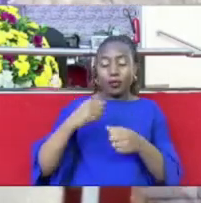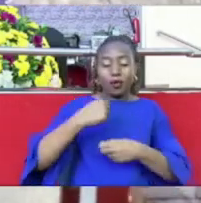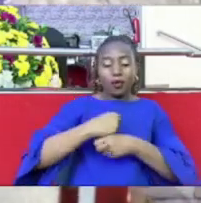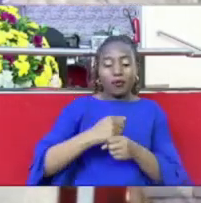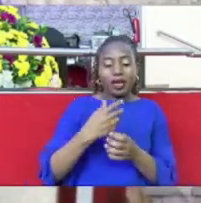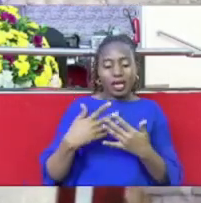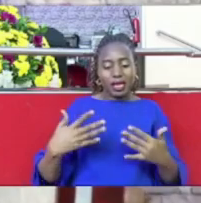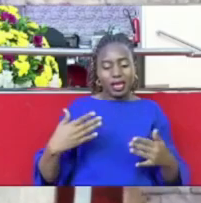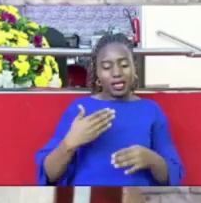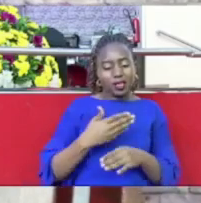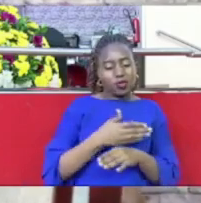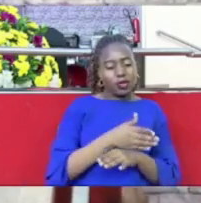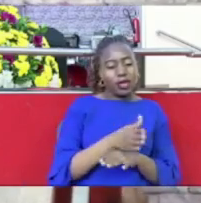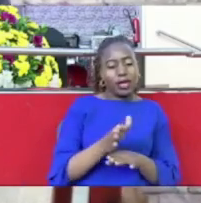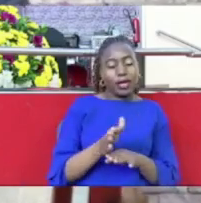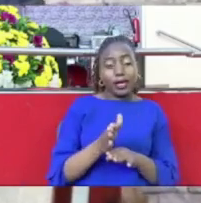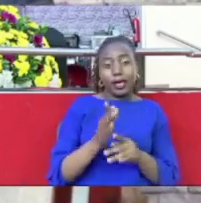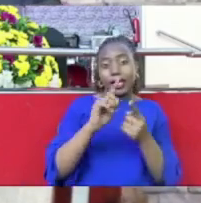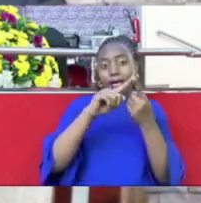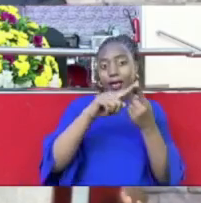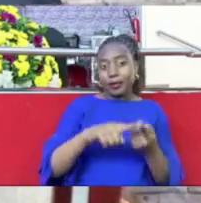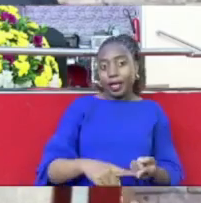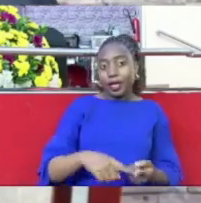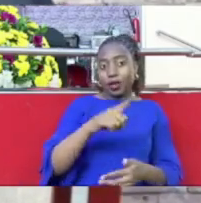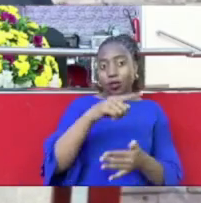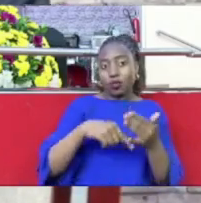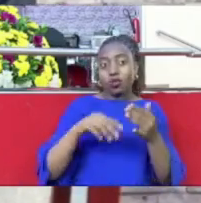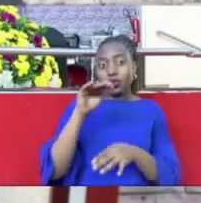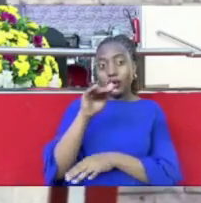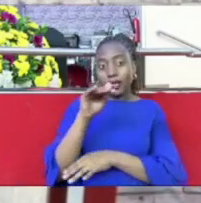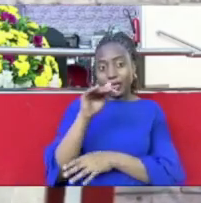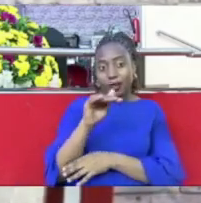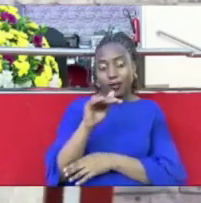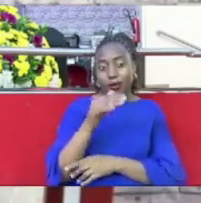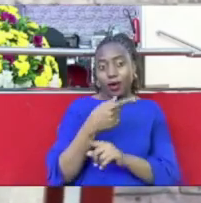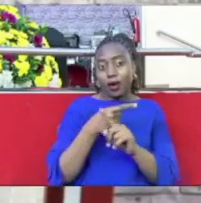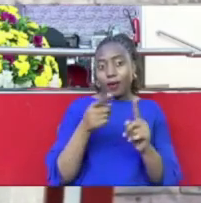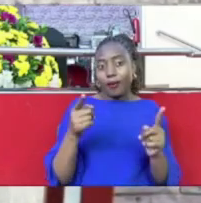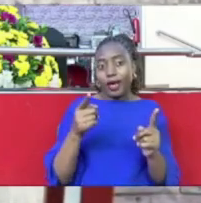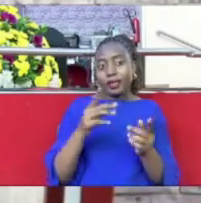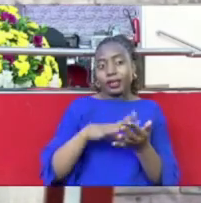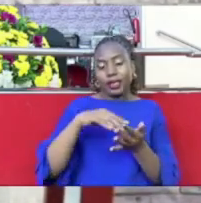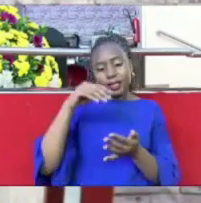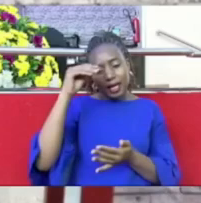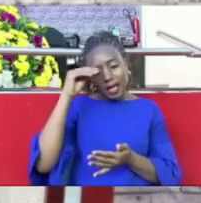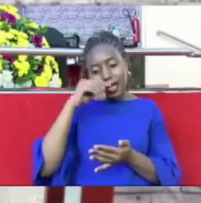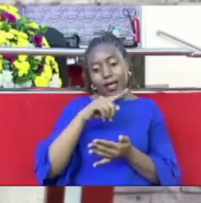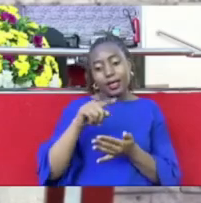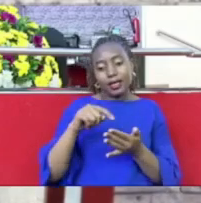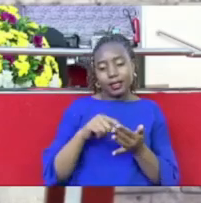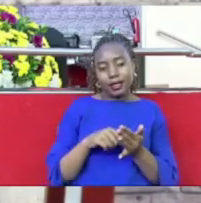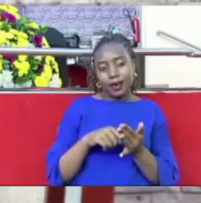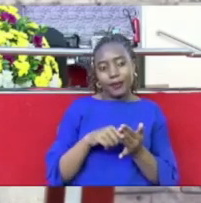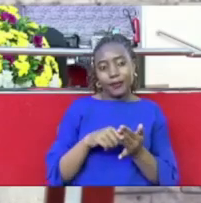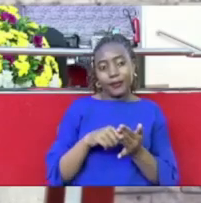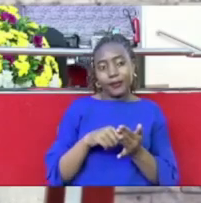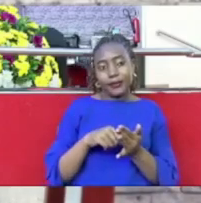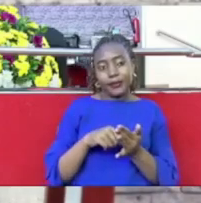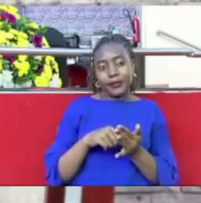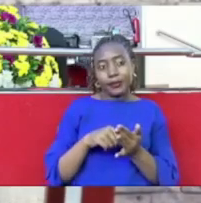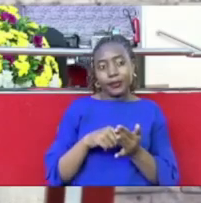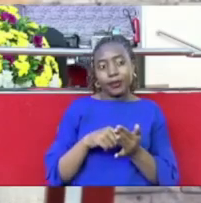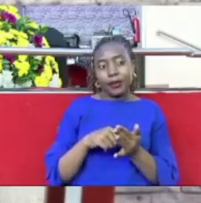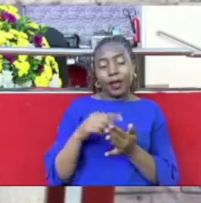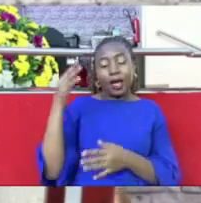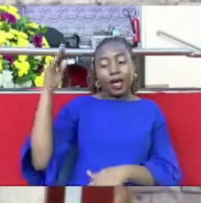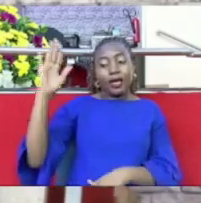you've been asking for. Kulingana na kile ambacho umekokiomba. But learn this, child of God. Lakini jifunze hili mwana wa Mungu. His delay